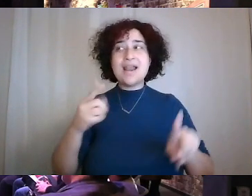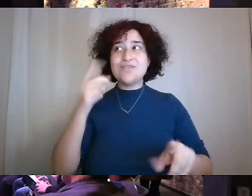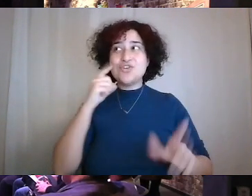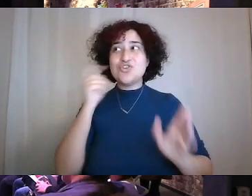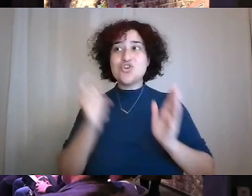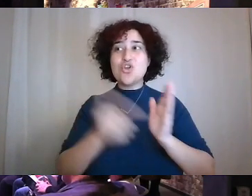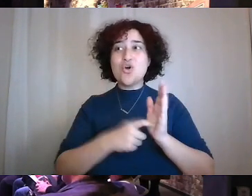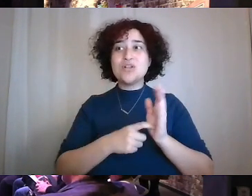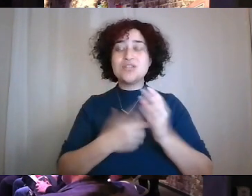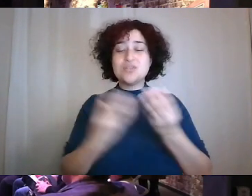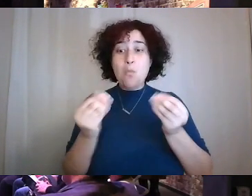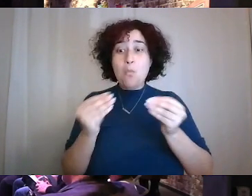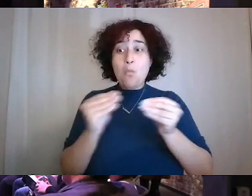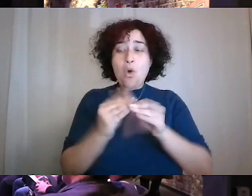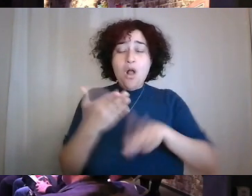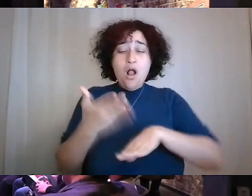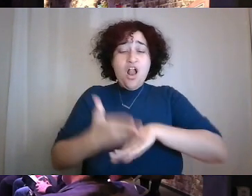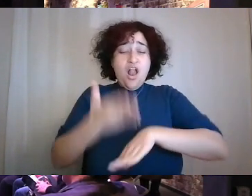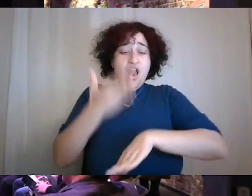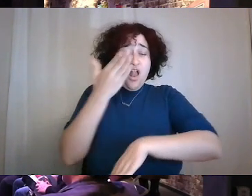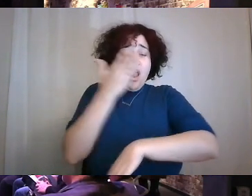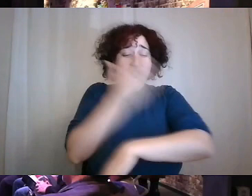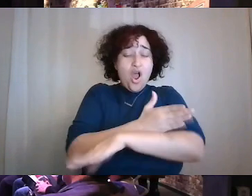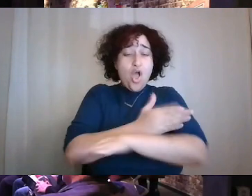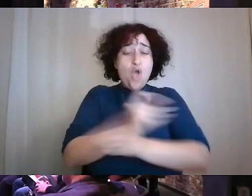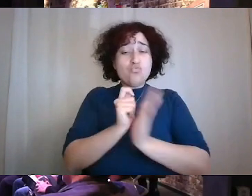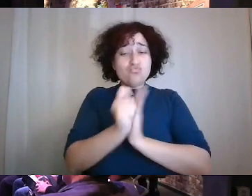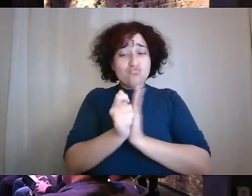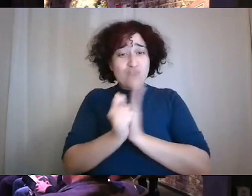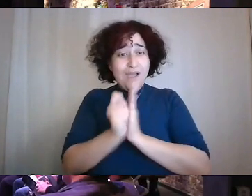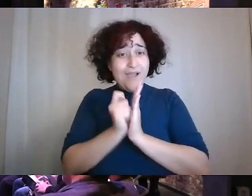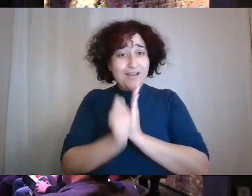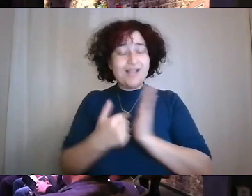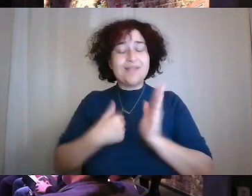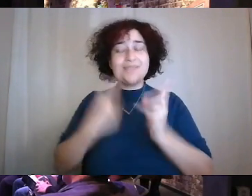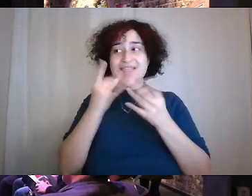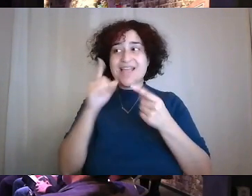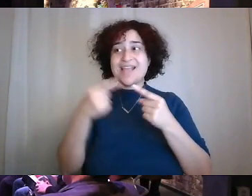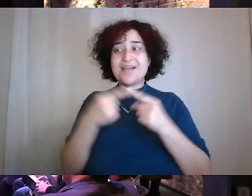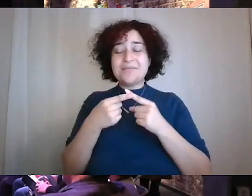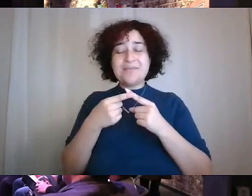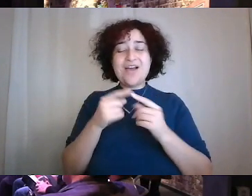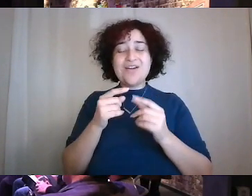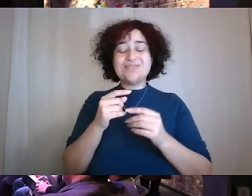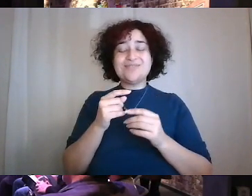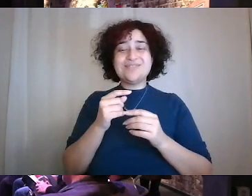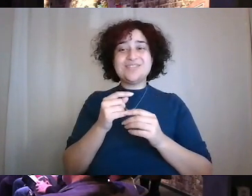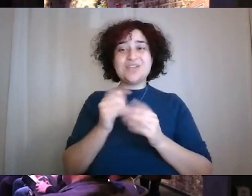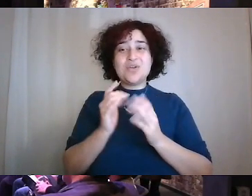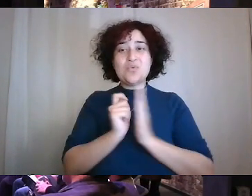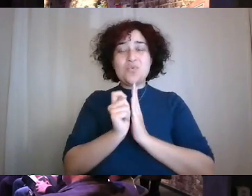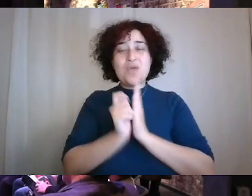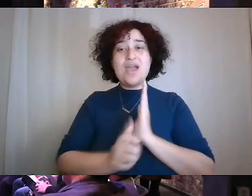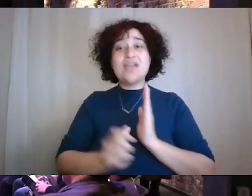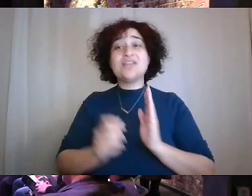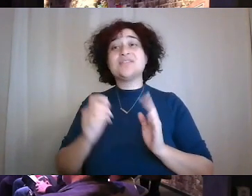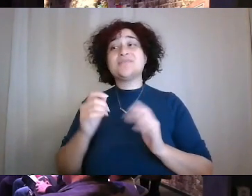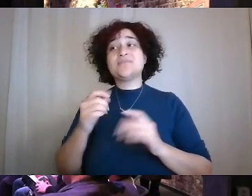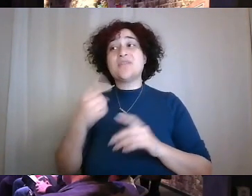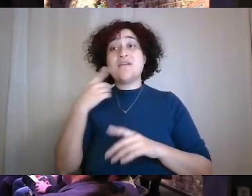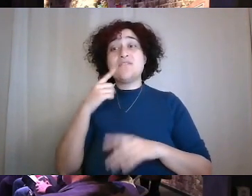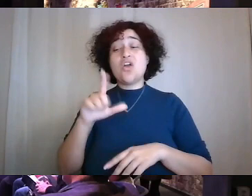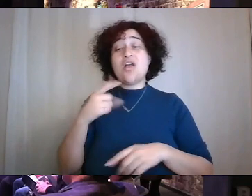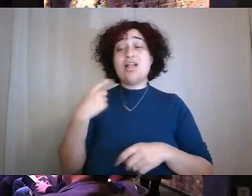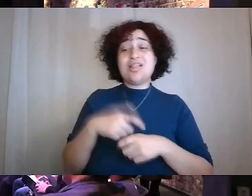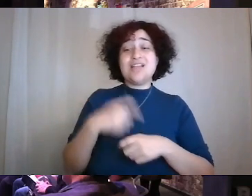writing. I'm thinking about, and I have a list, sorry, Mika Espinosa's Monologues for Latino-Latina Actors,